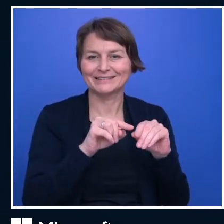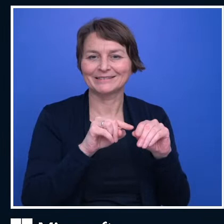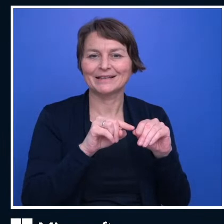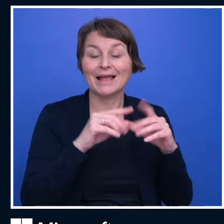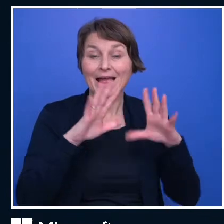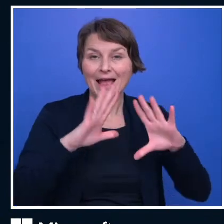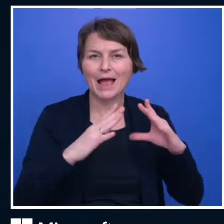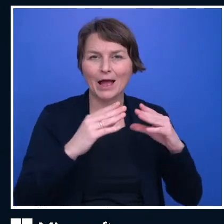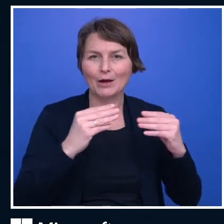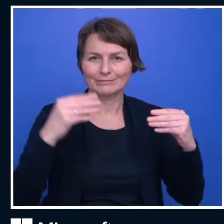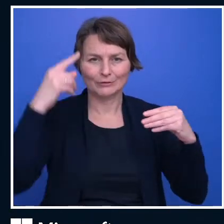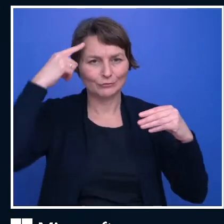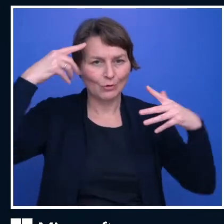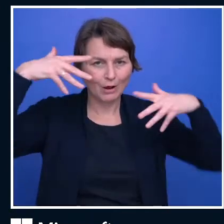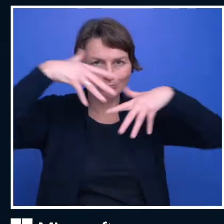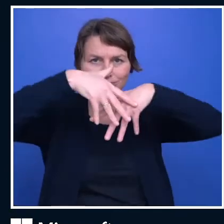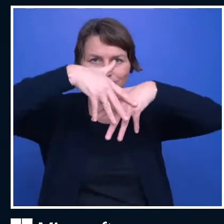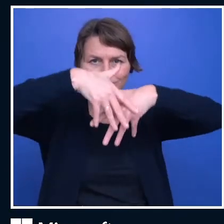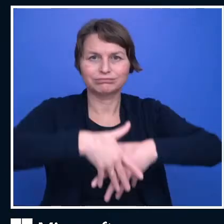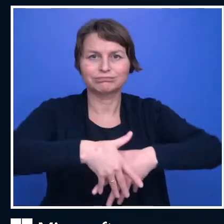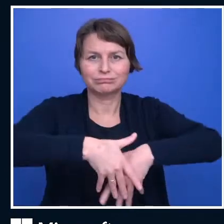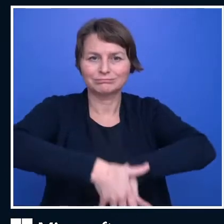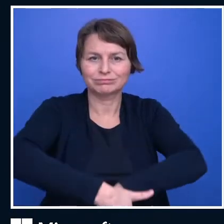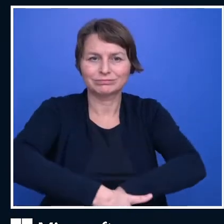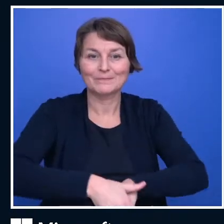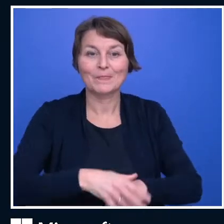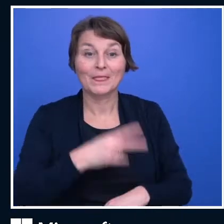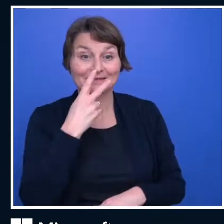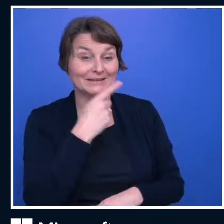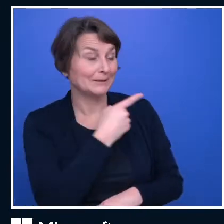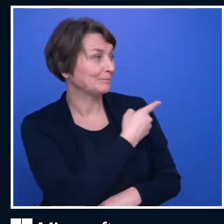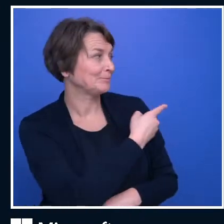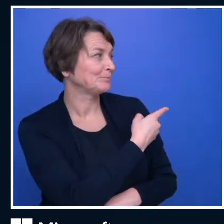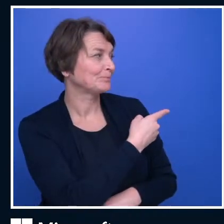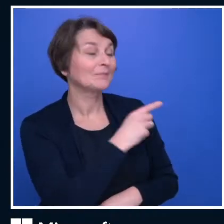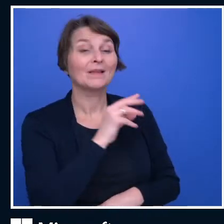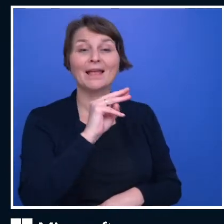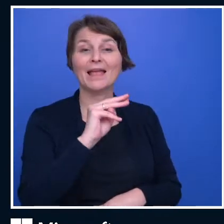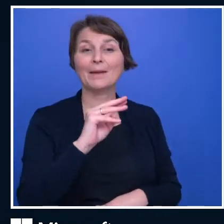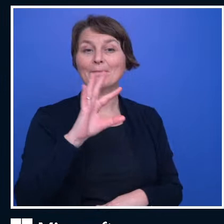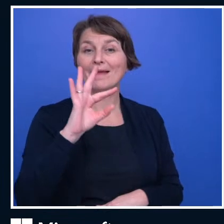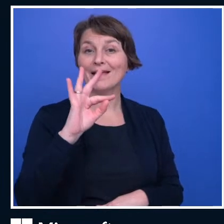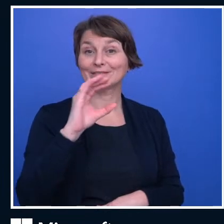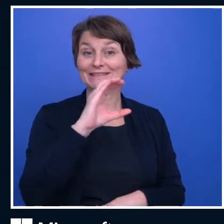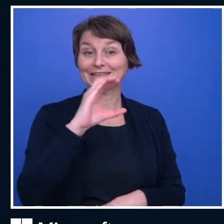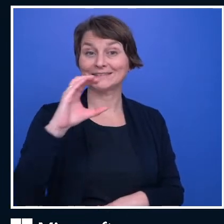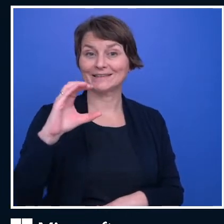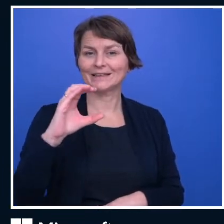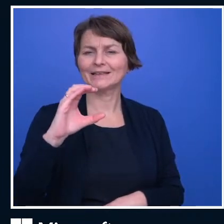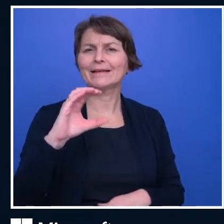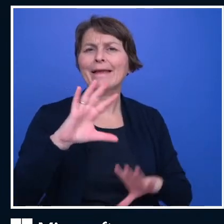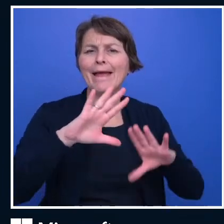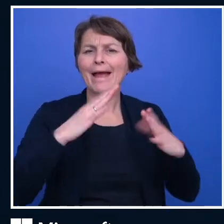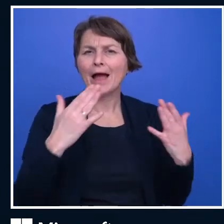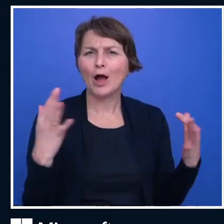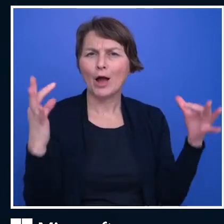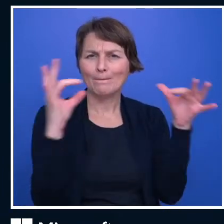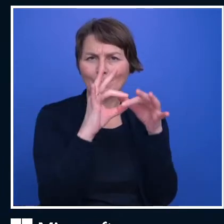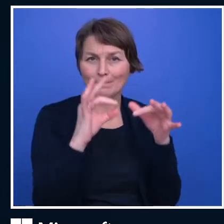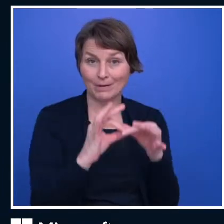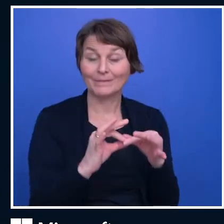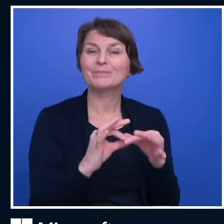yeah. So expanding on MFCC coefficients, they are numerical data again,